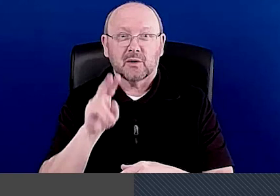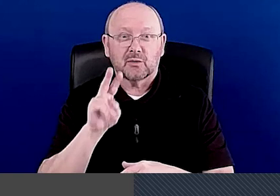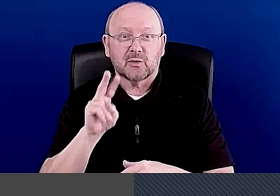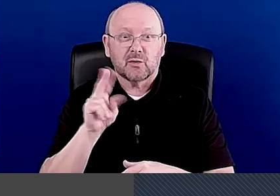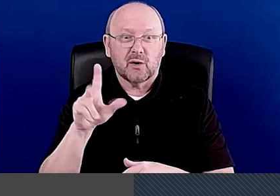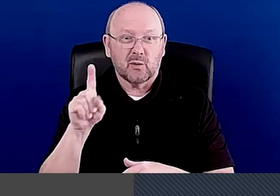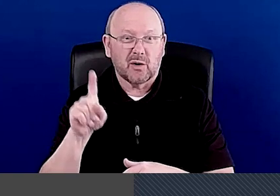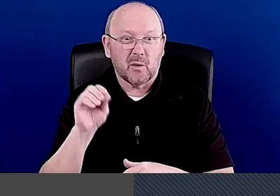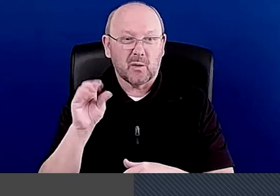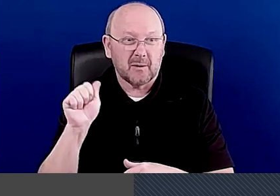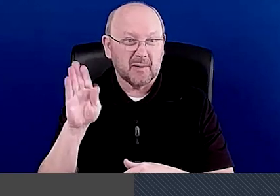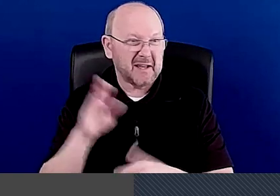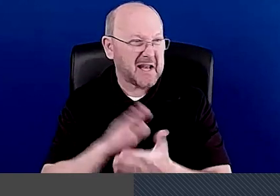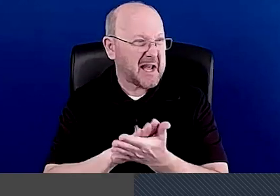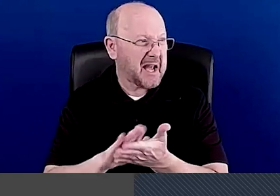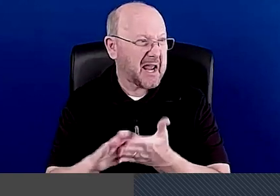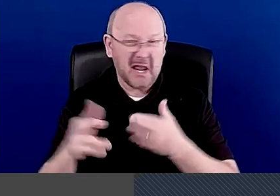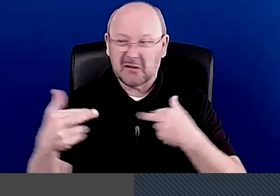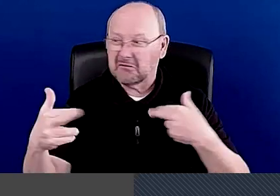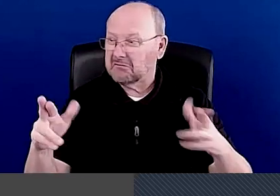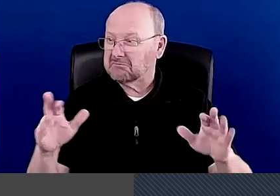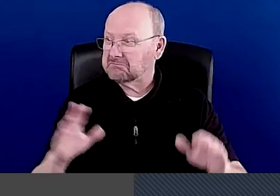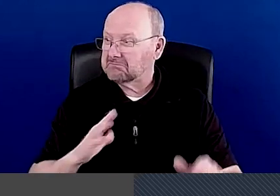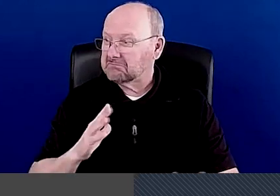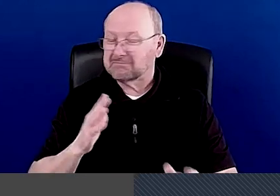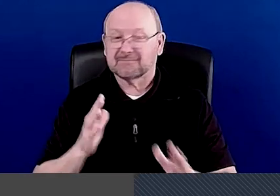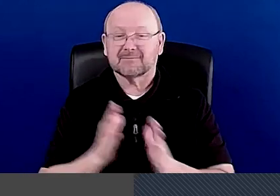this is. Fabulous. And thanks for being here on